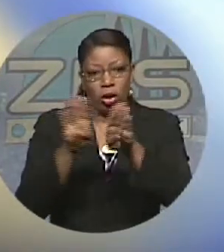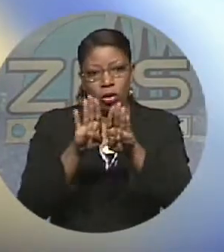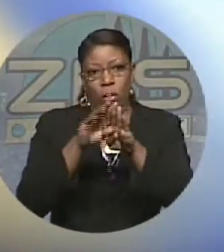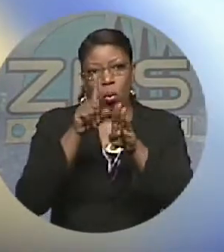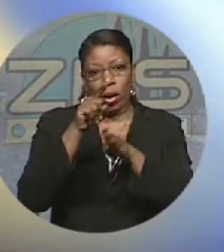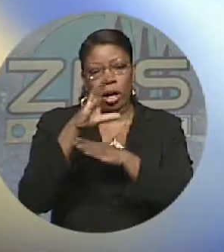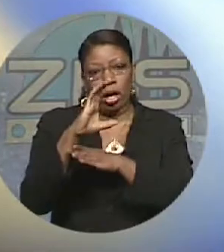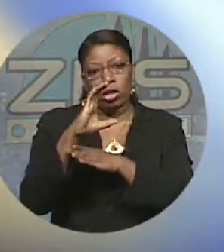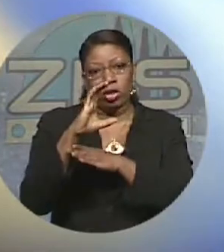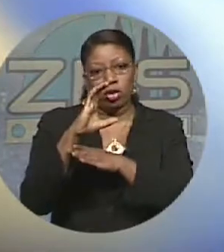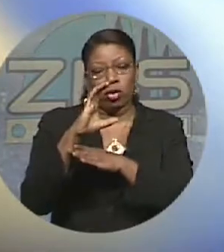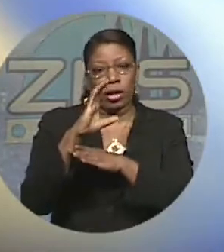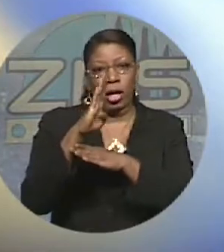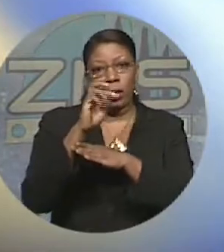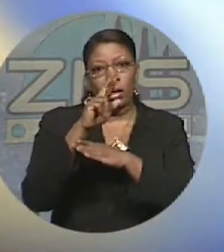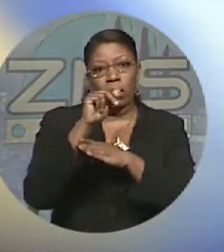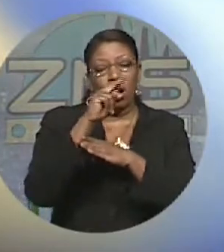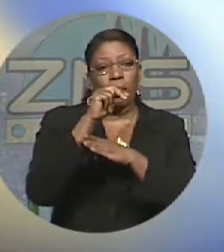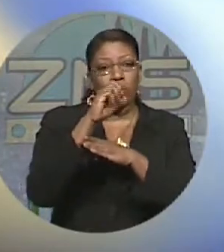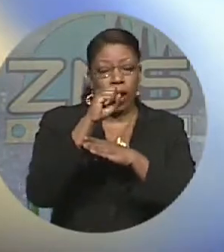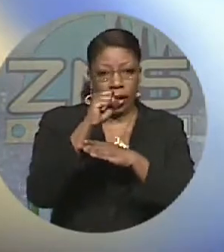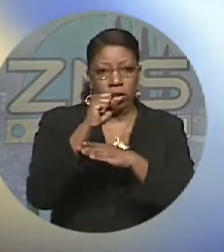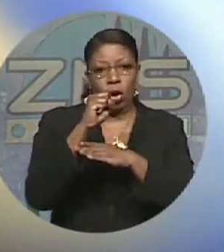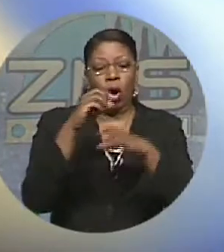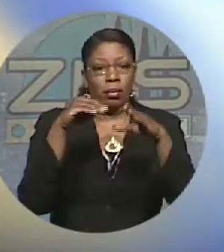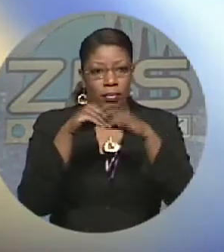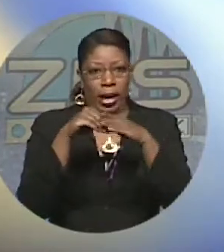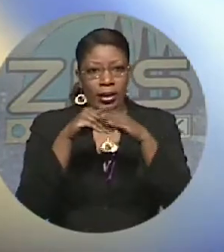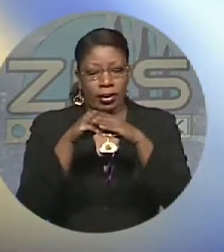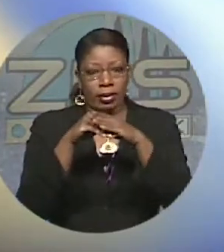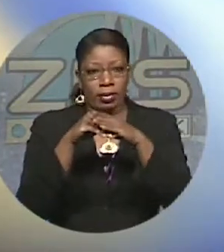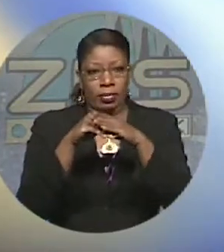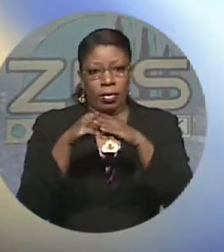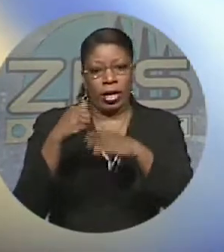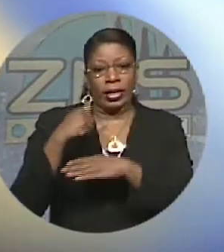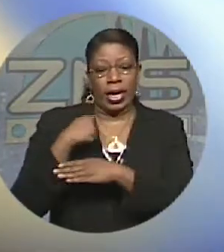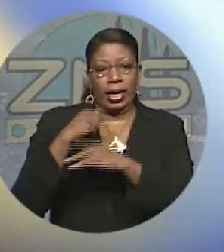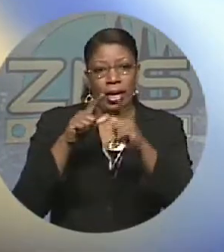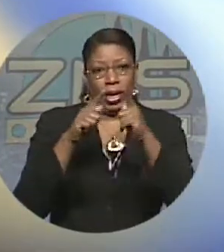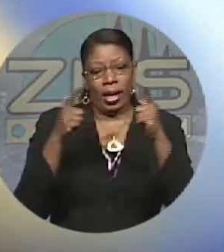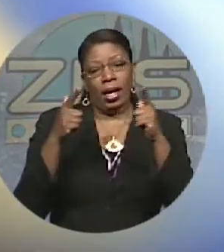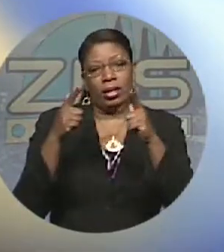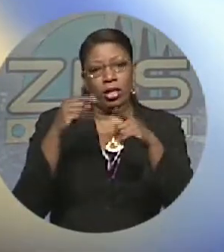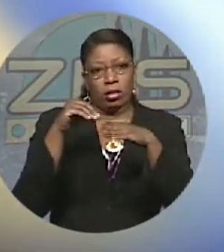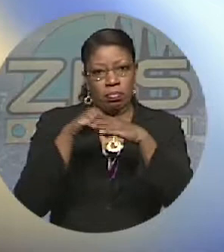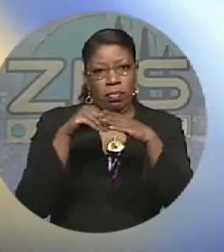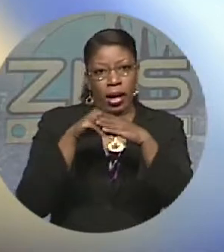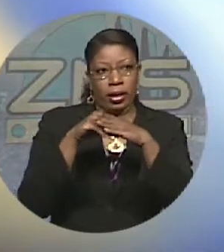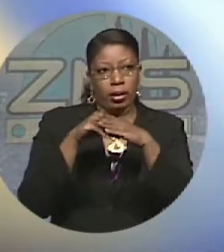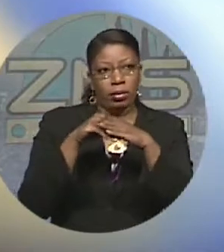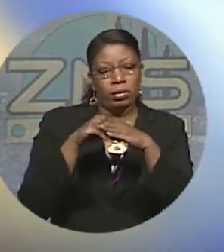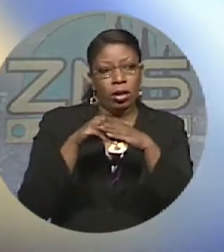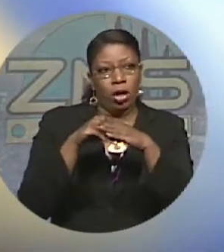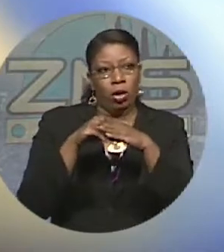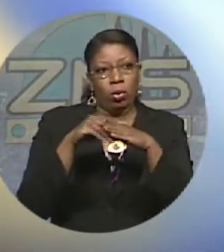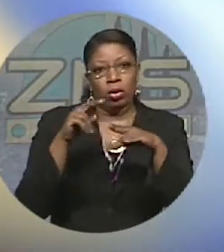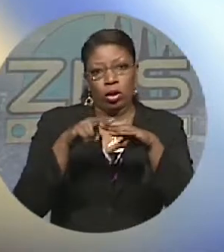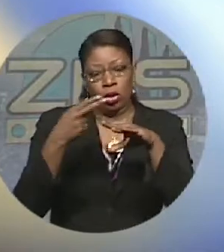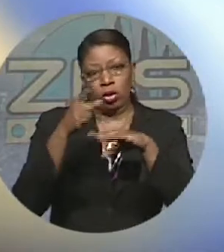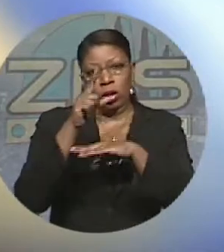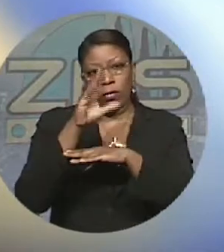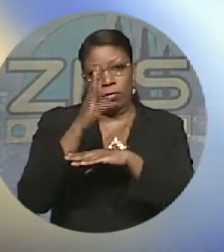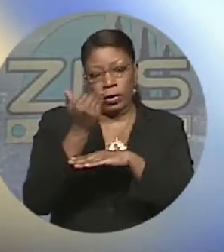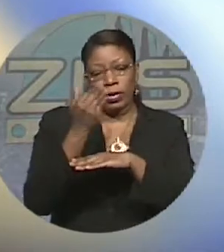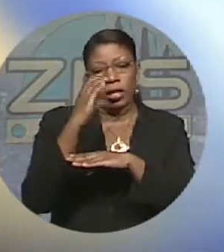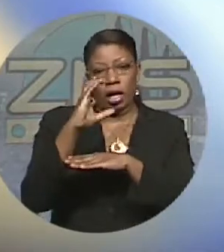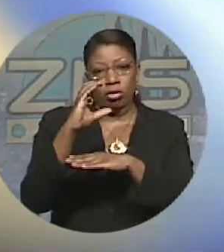about 120 branches in its international division. Canada's third largest bank will shed some 1,500 jobs. Some